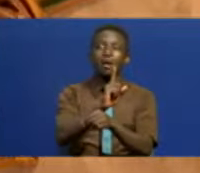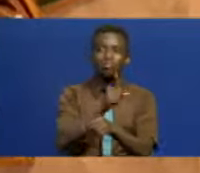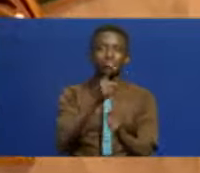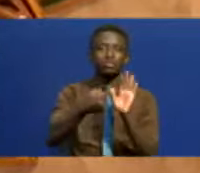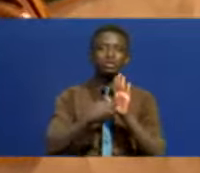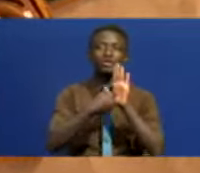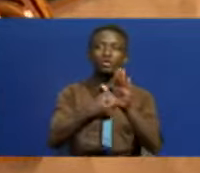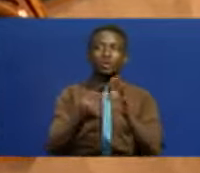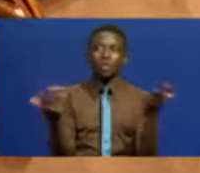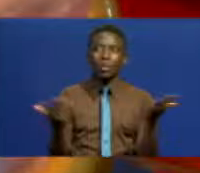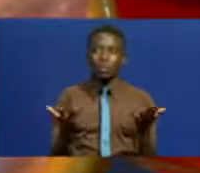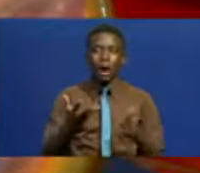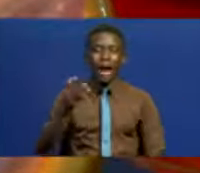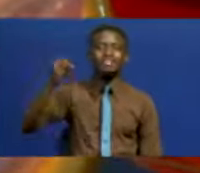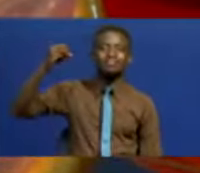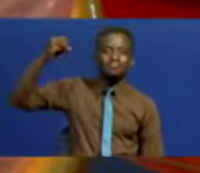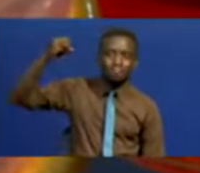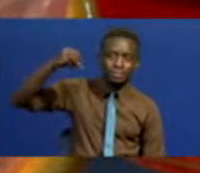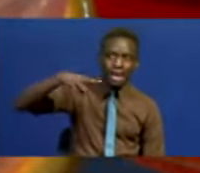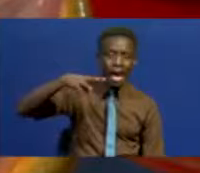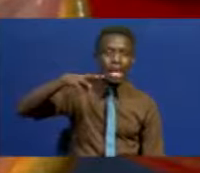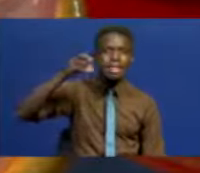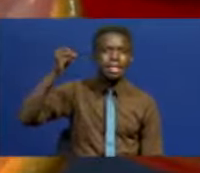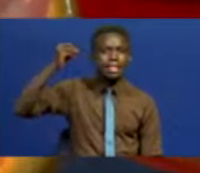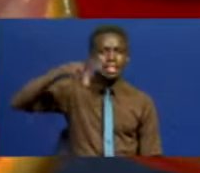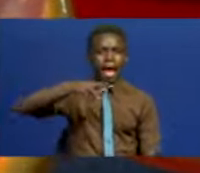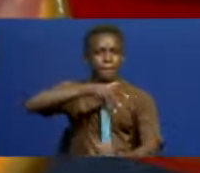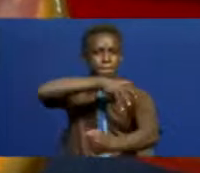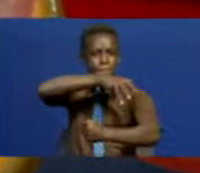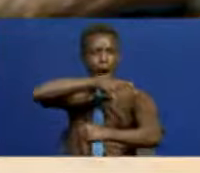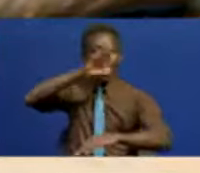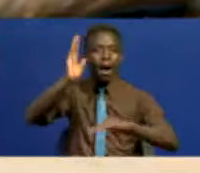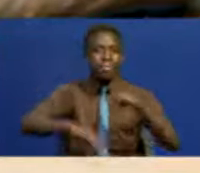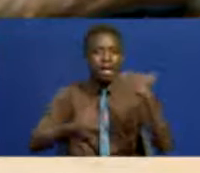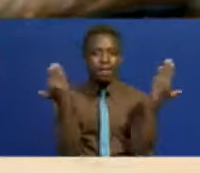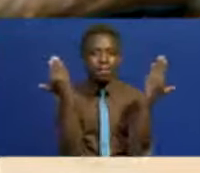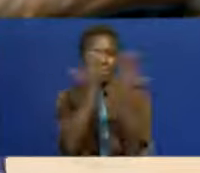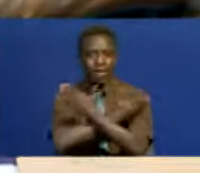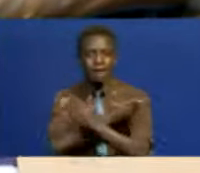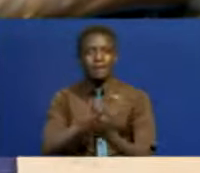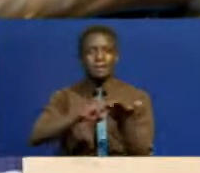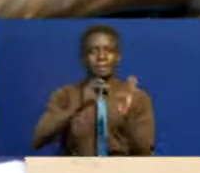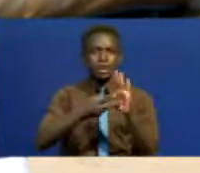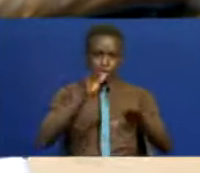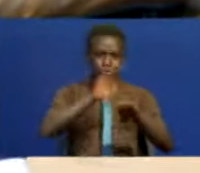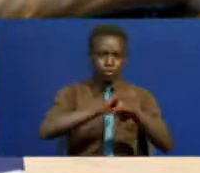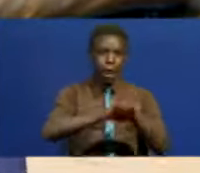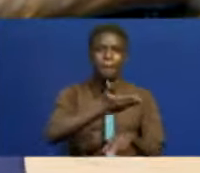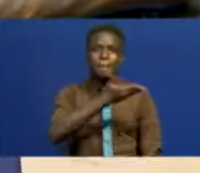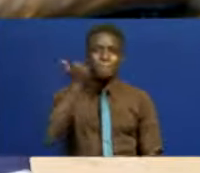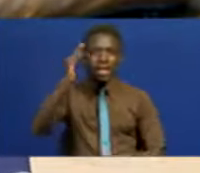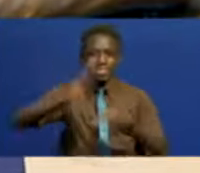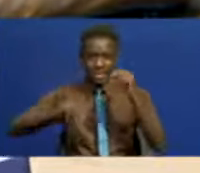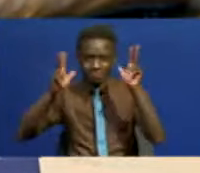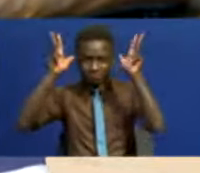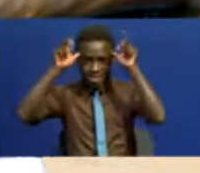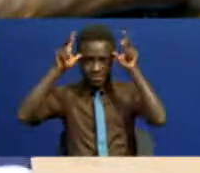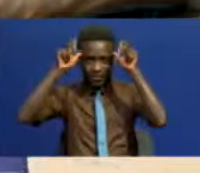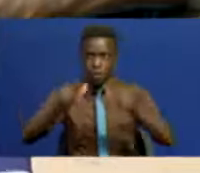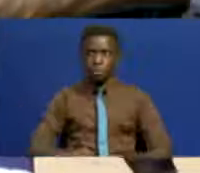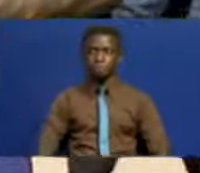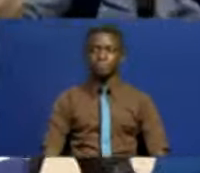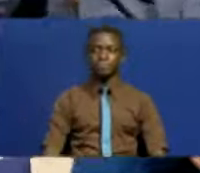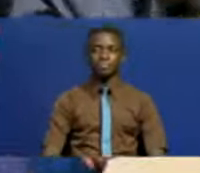triumph of light over darkness and good over evil. After Mahapuja, we had a mini Ankut, which is